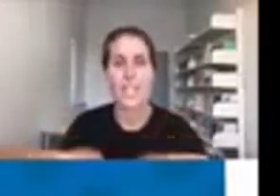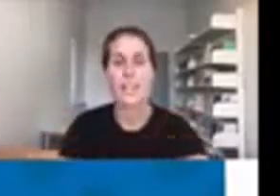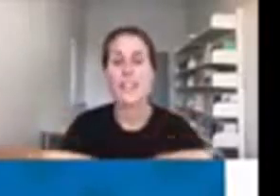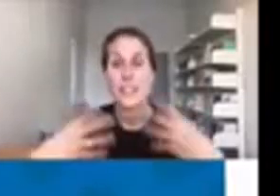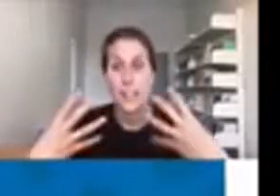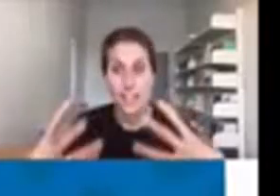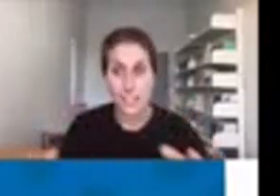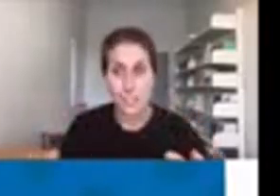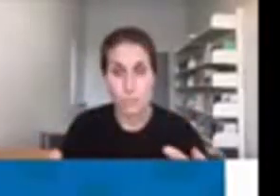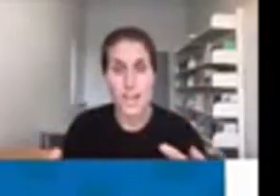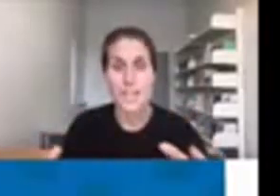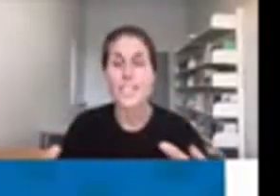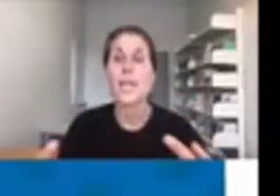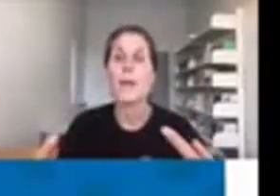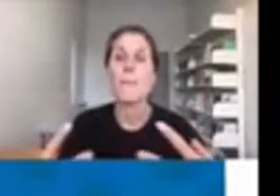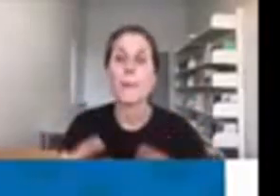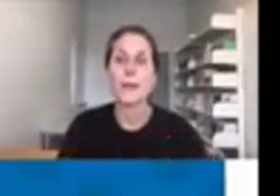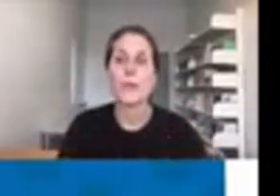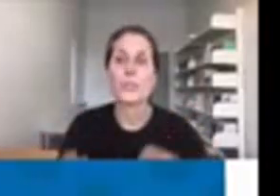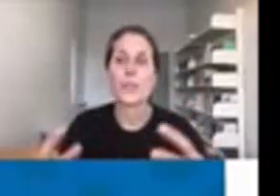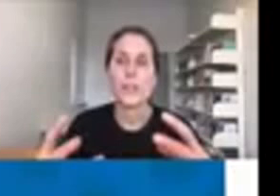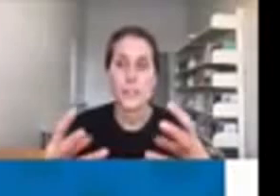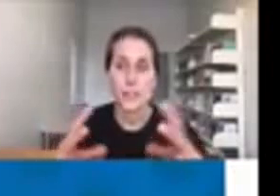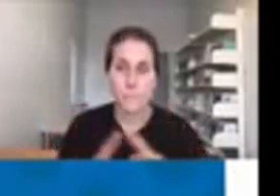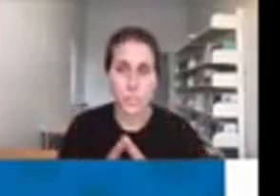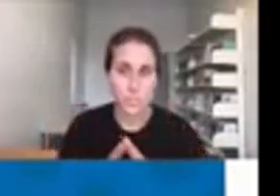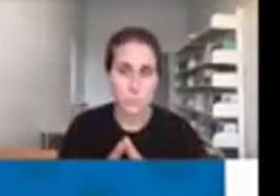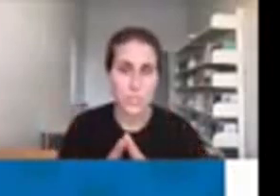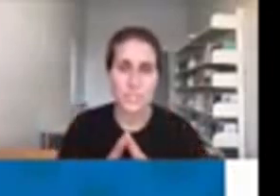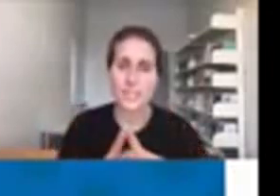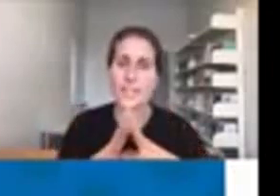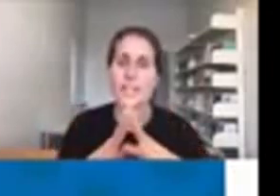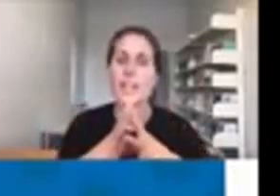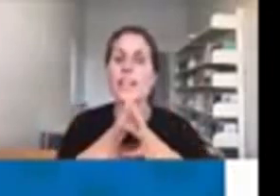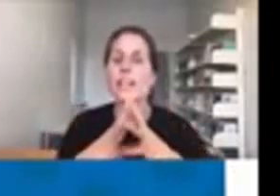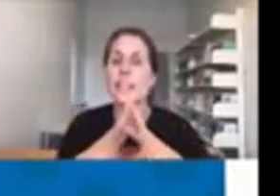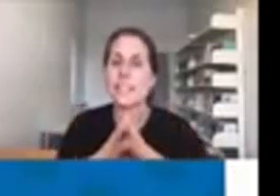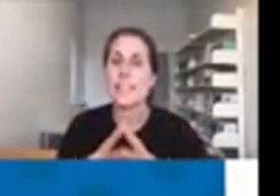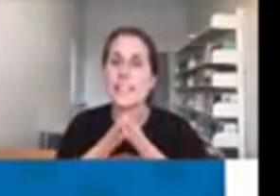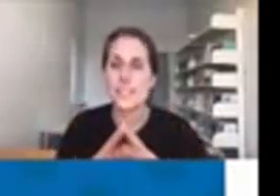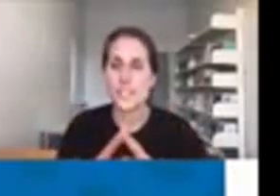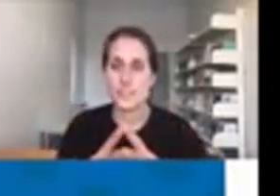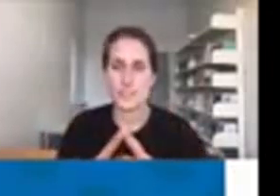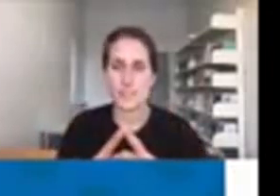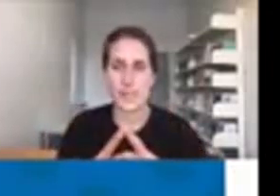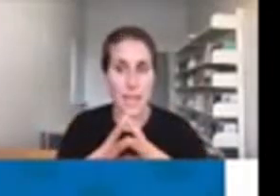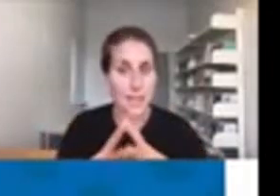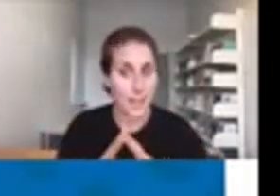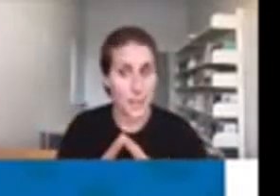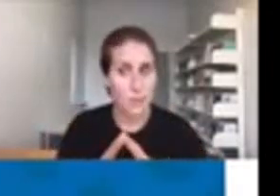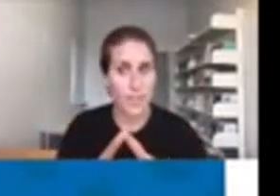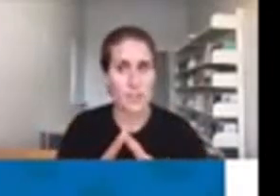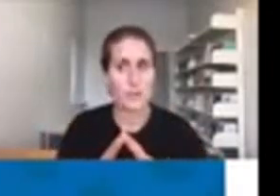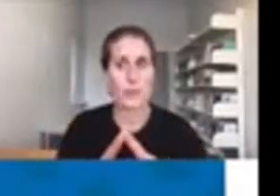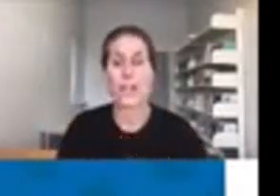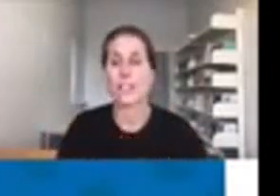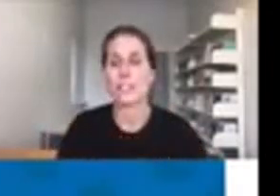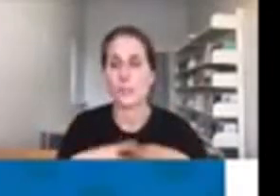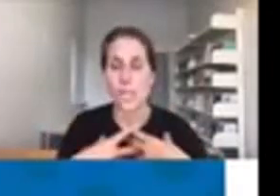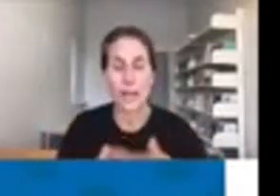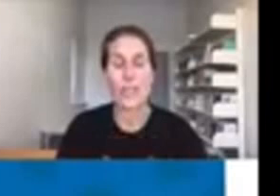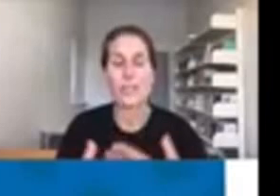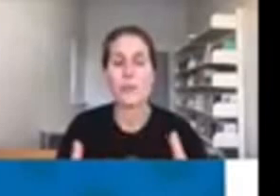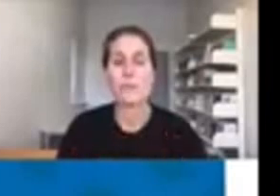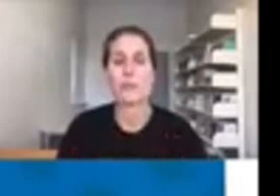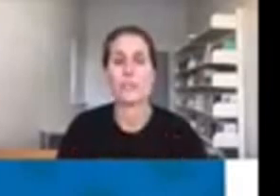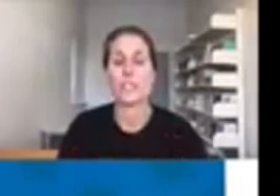action, and then try it. But also, most importantly, collect evidence about how that new practice